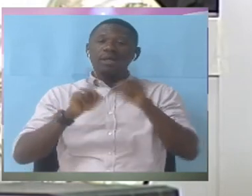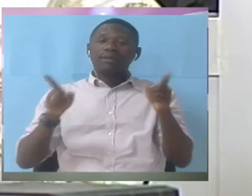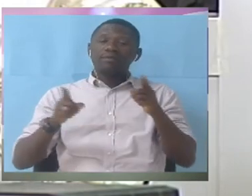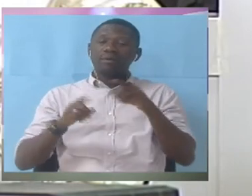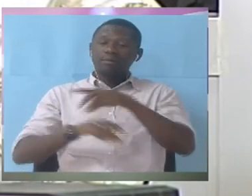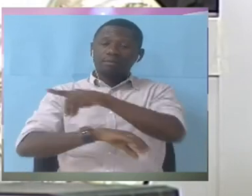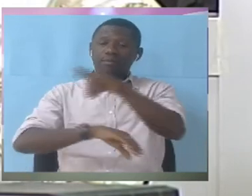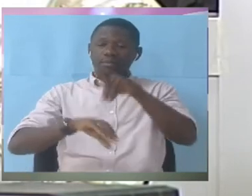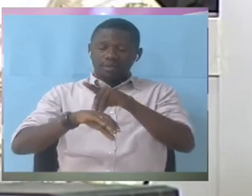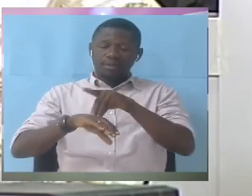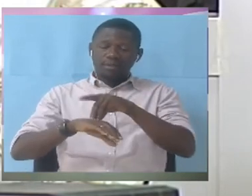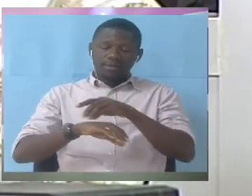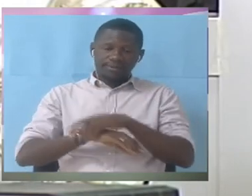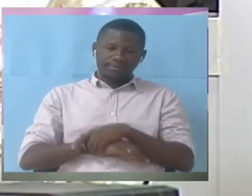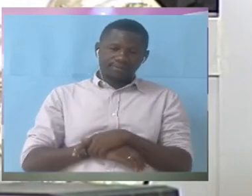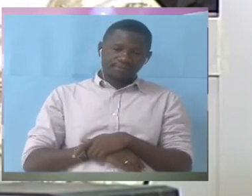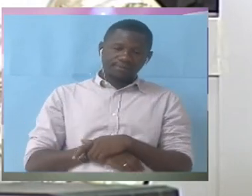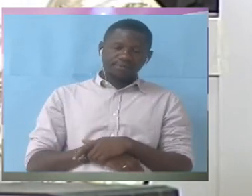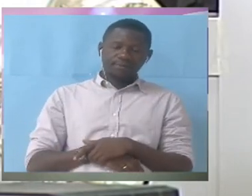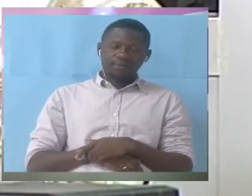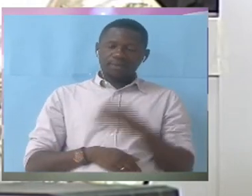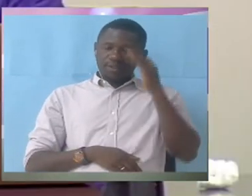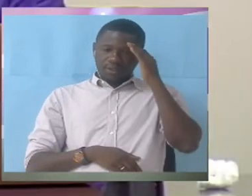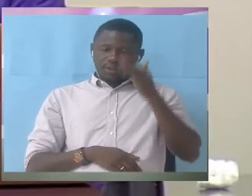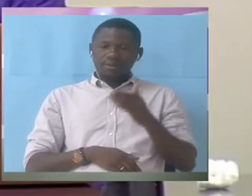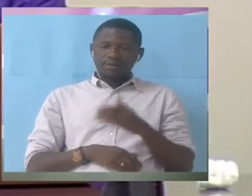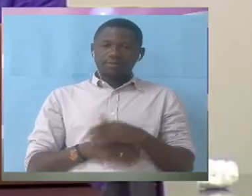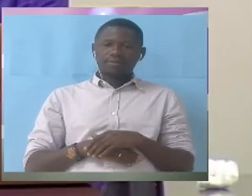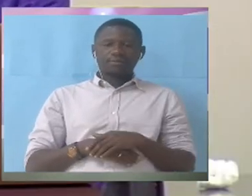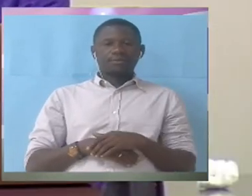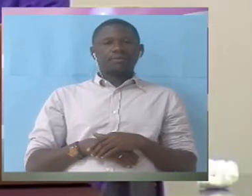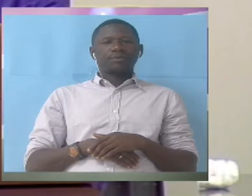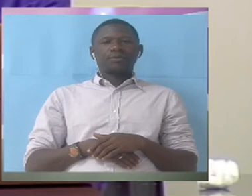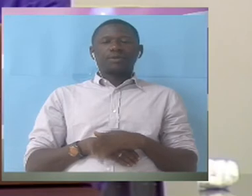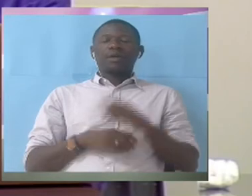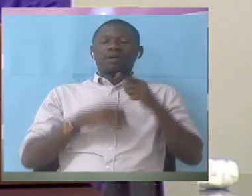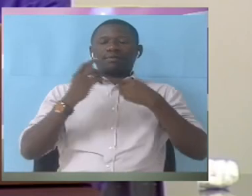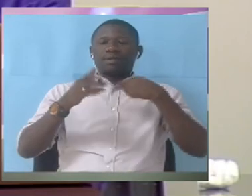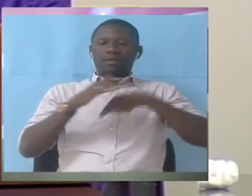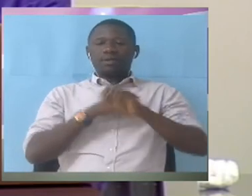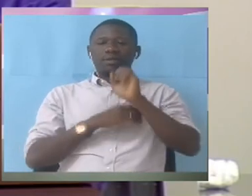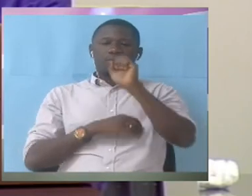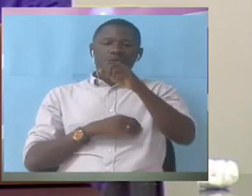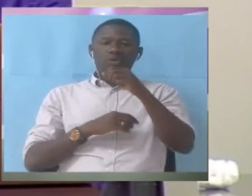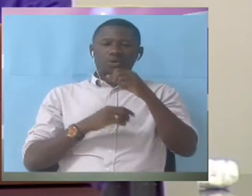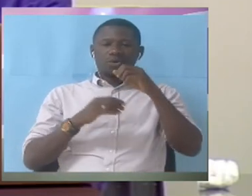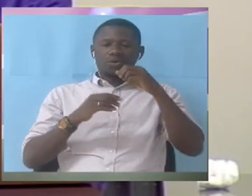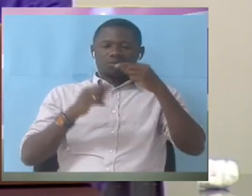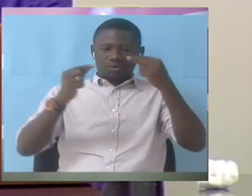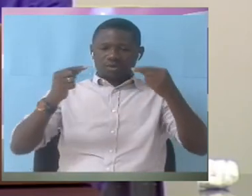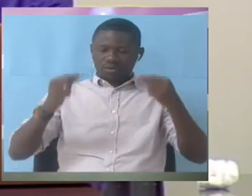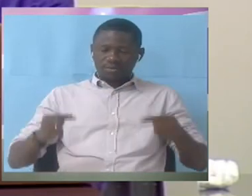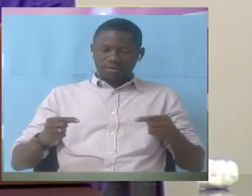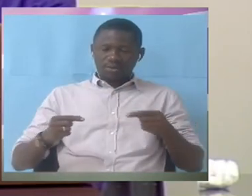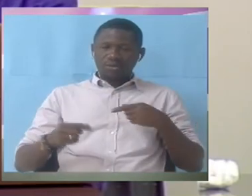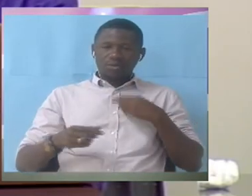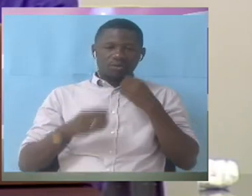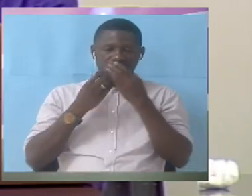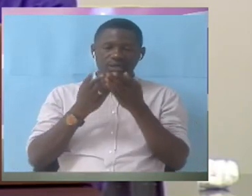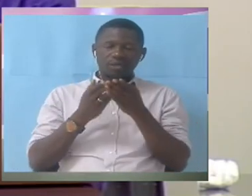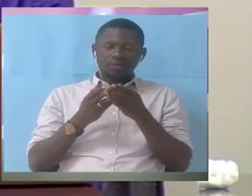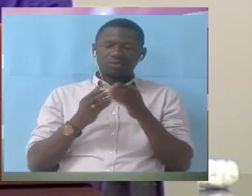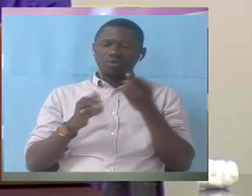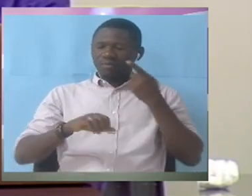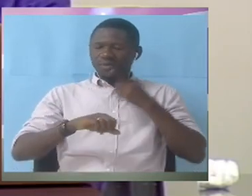len dencha. Thank you. So further on in your statement, you also mentioned at some point Sana Sabali